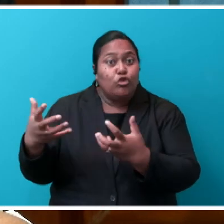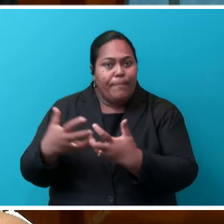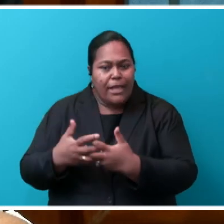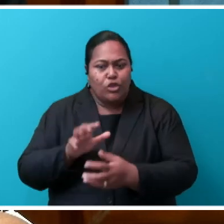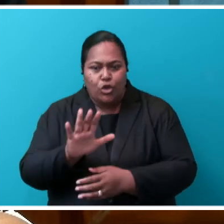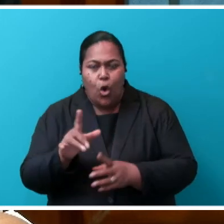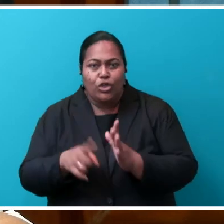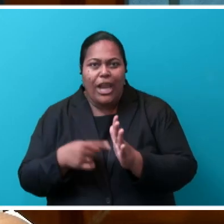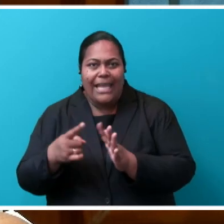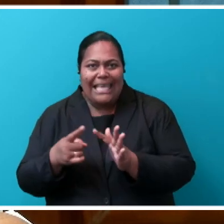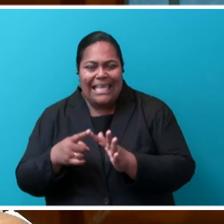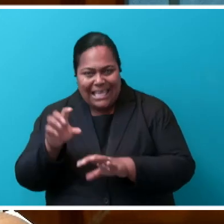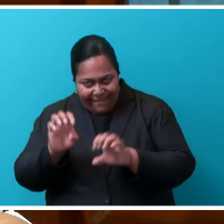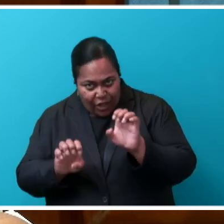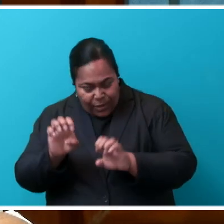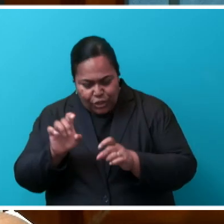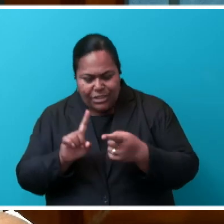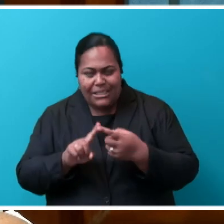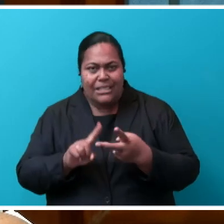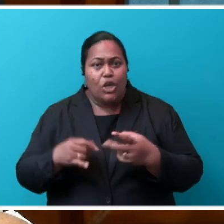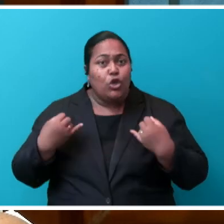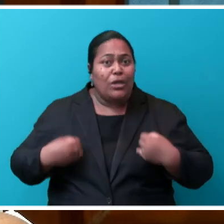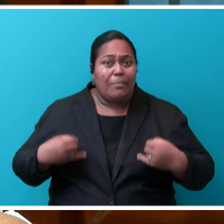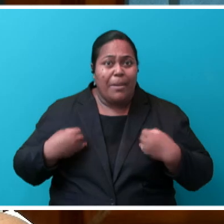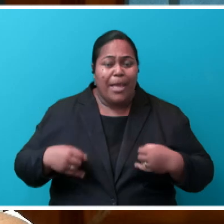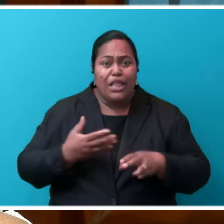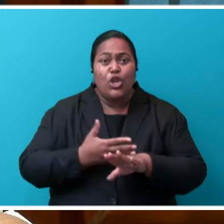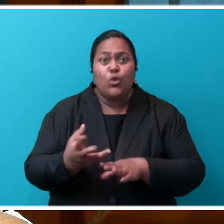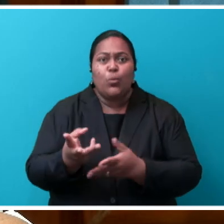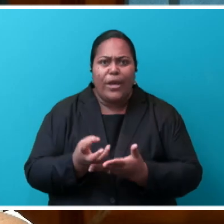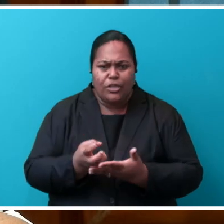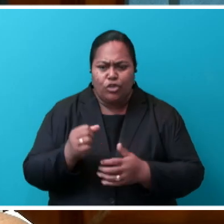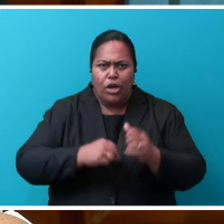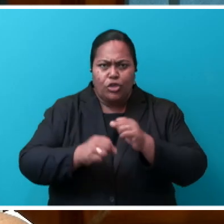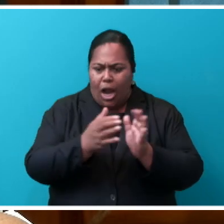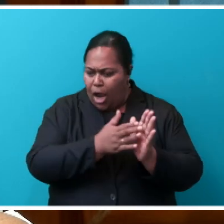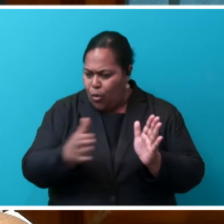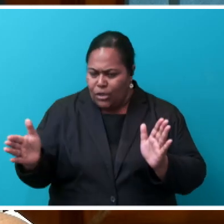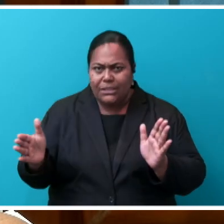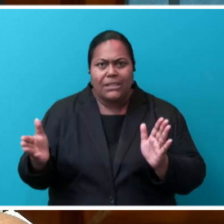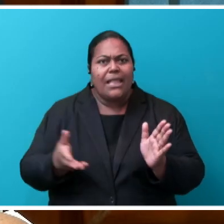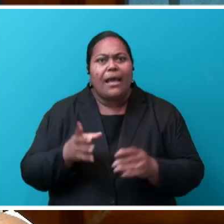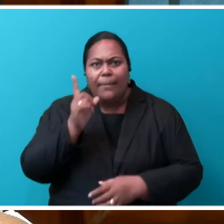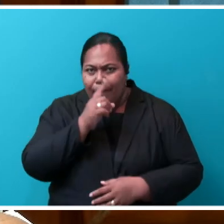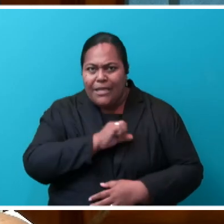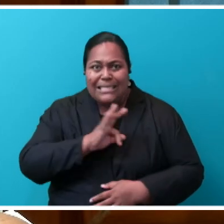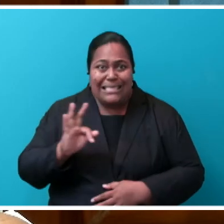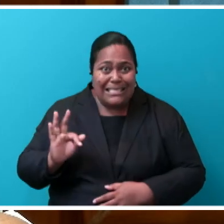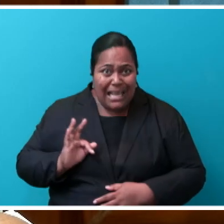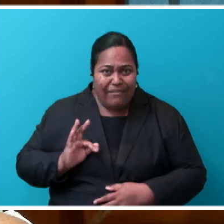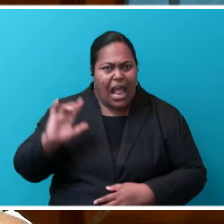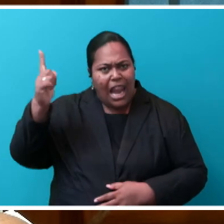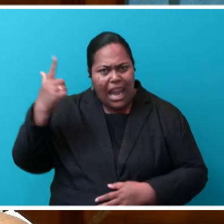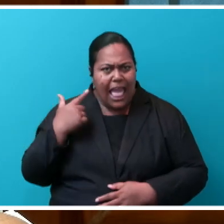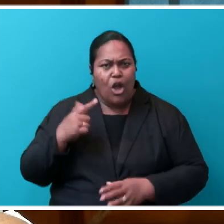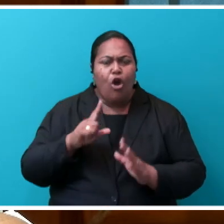evaluations, implementing the new salary structure across the Fiji Correction Service, the lack of detailed job descriptions to